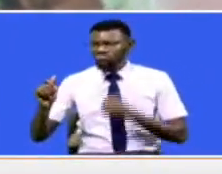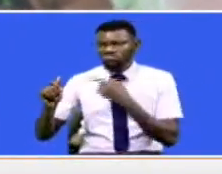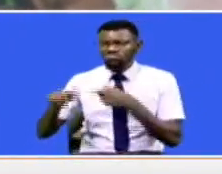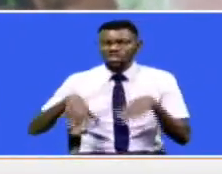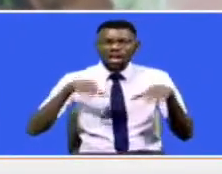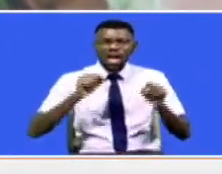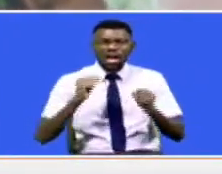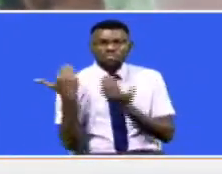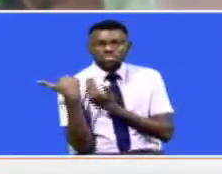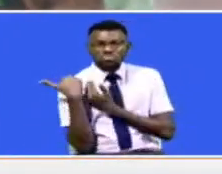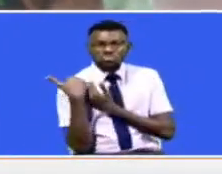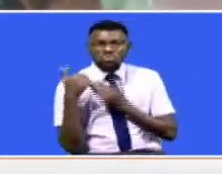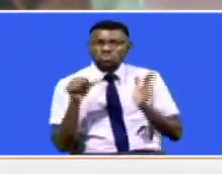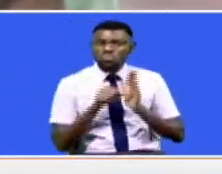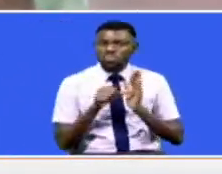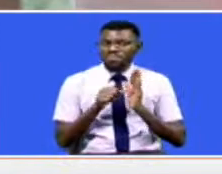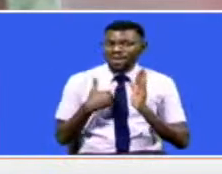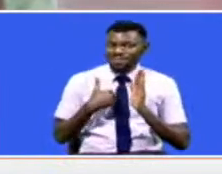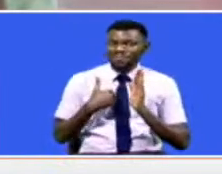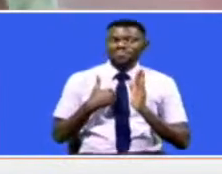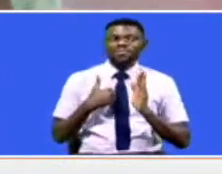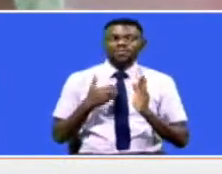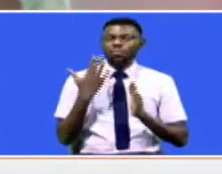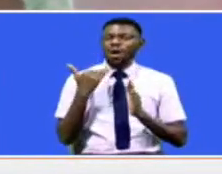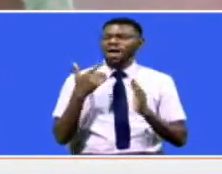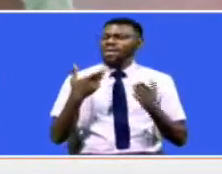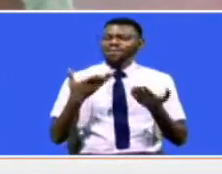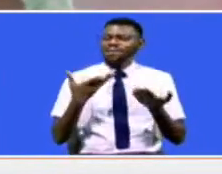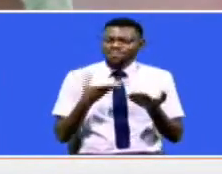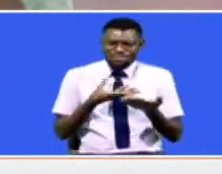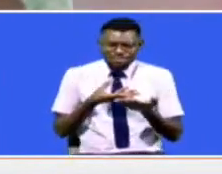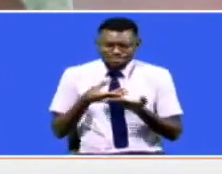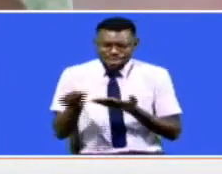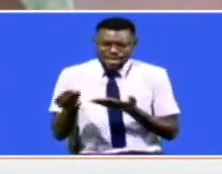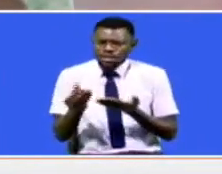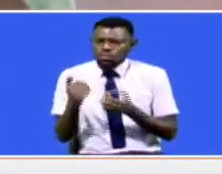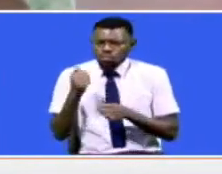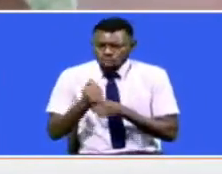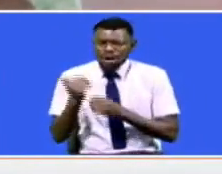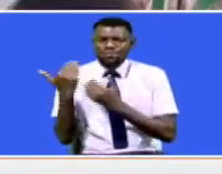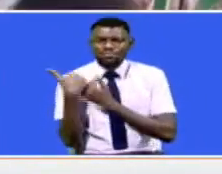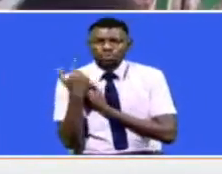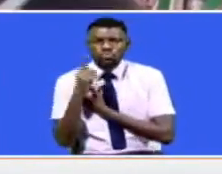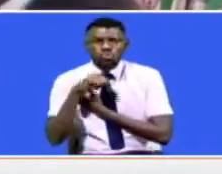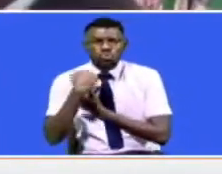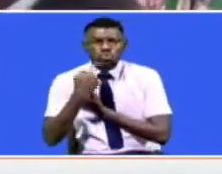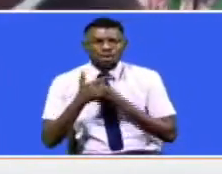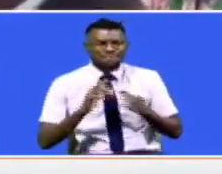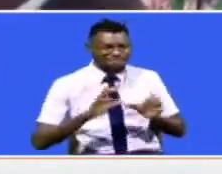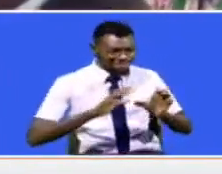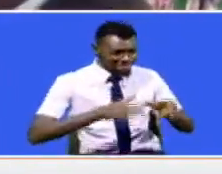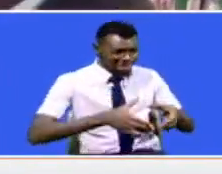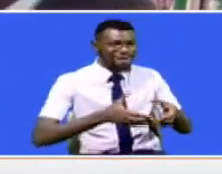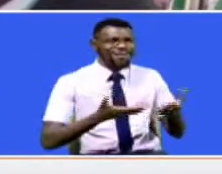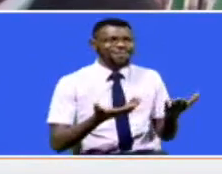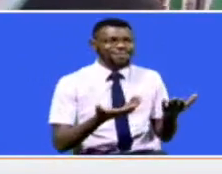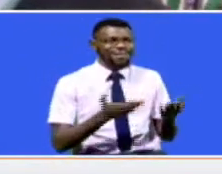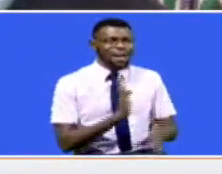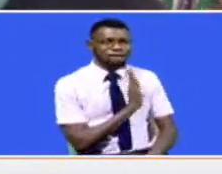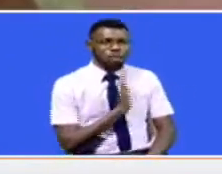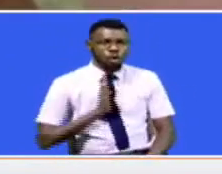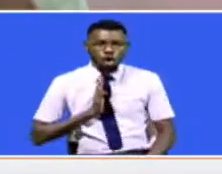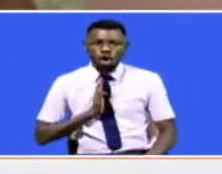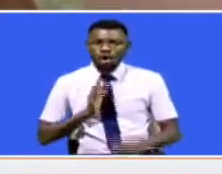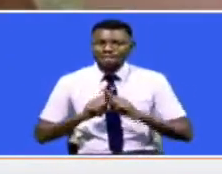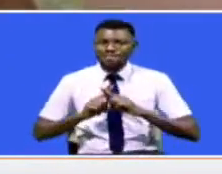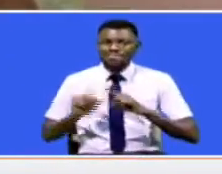And that is the problem, because the work of making sure the procurement is done is the work of the board. Yes. The work of making sure that tea is collected in time is the work of the board. Mm.